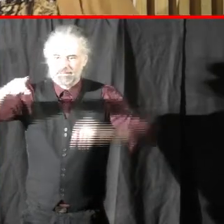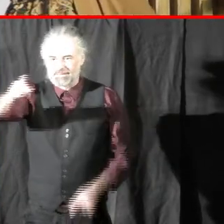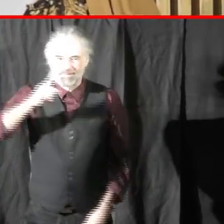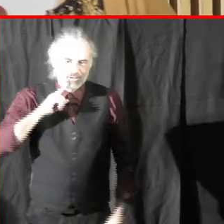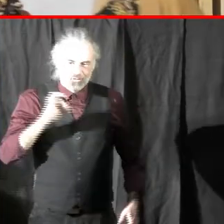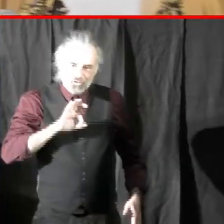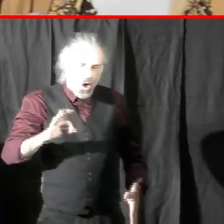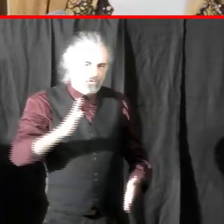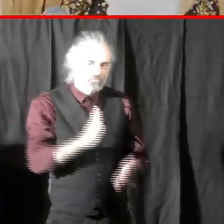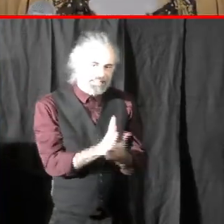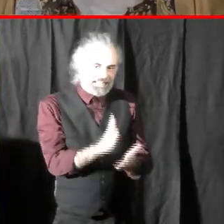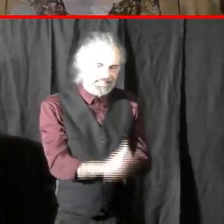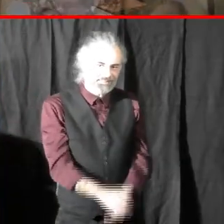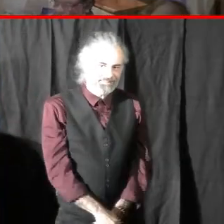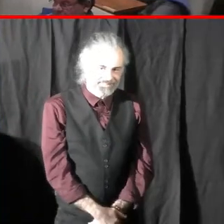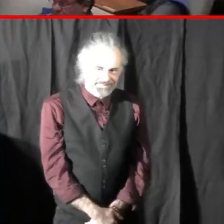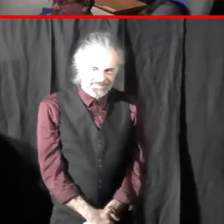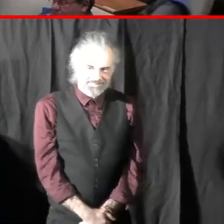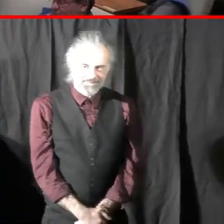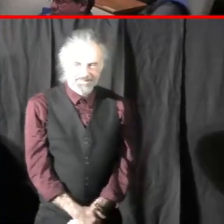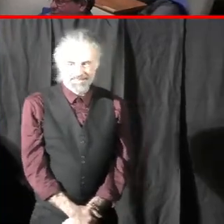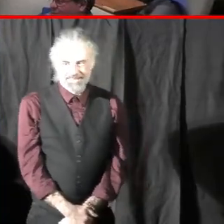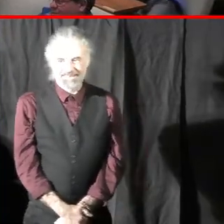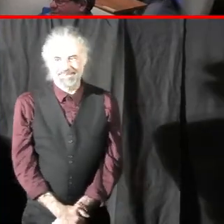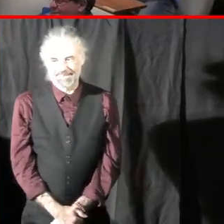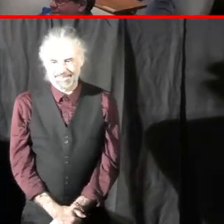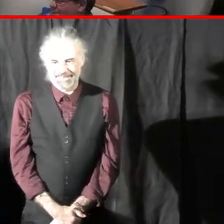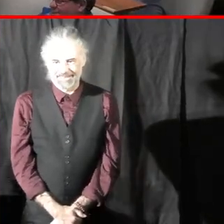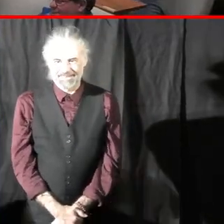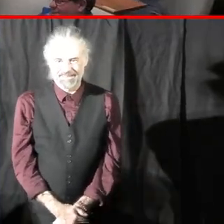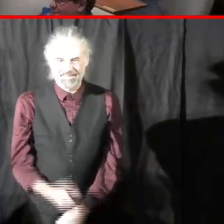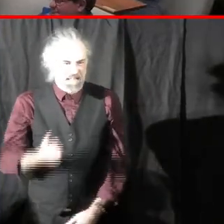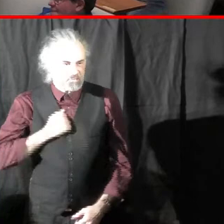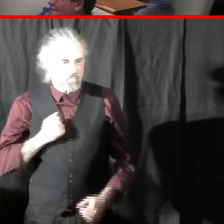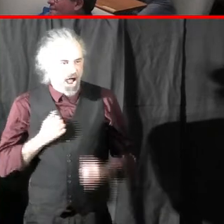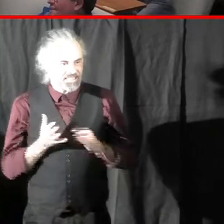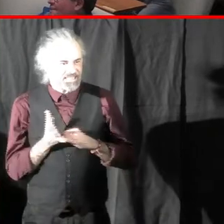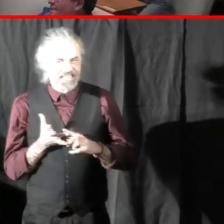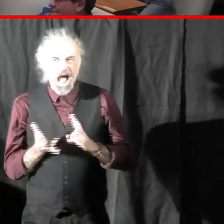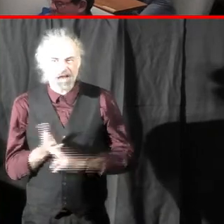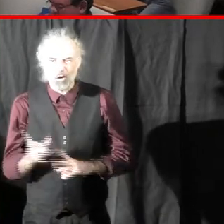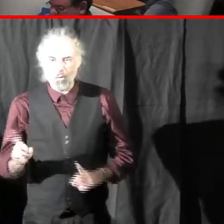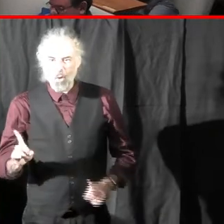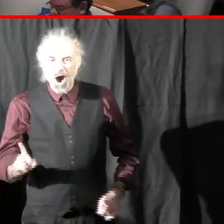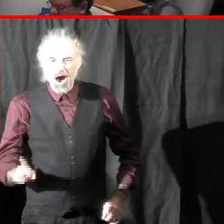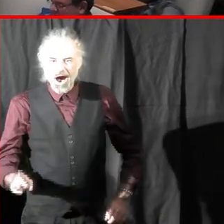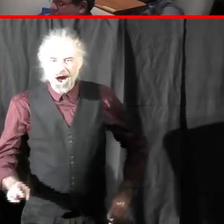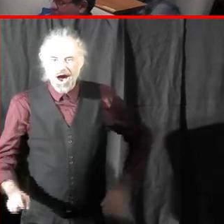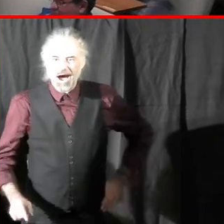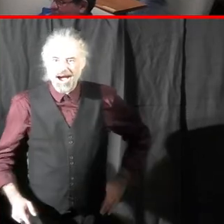Okay. That's my son. Oh, it's your son.